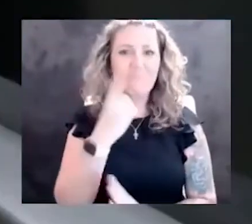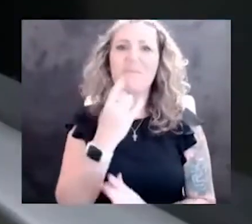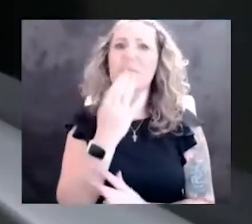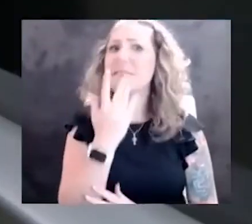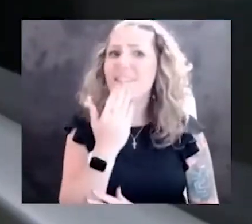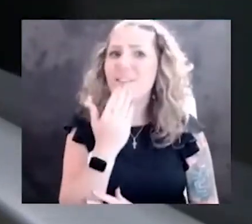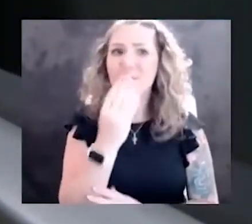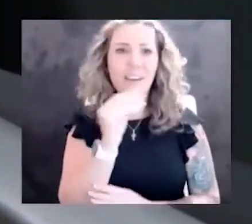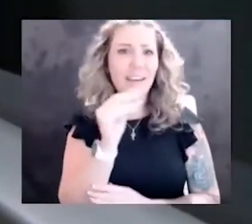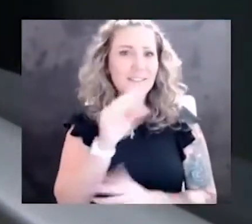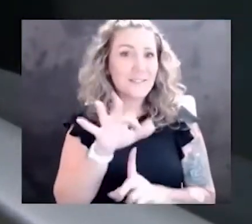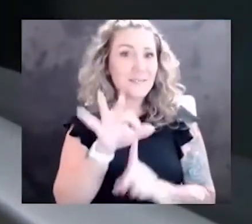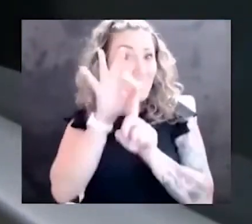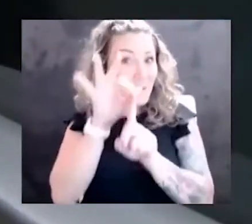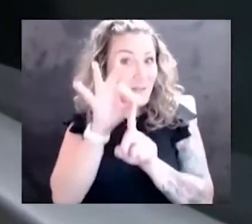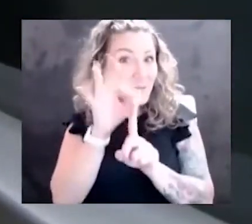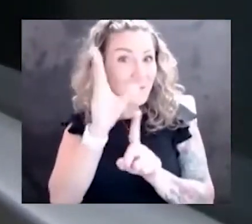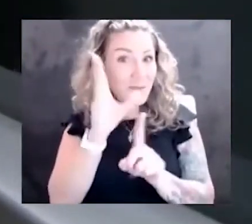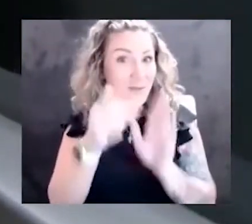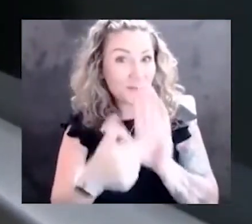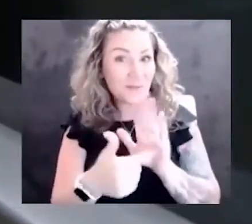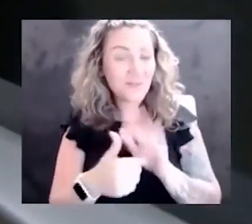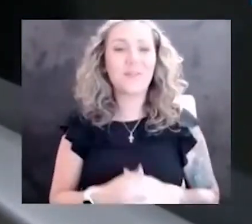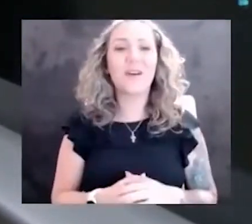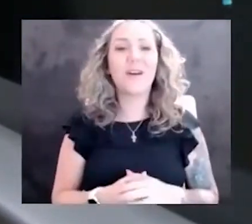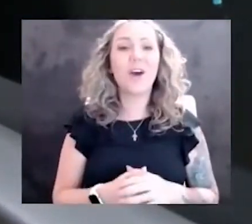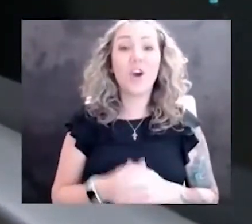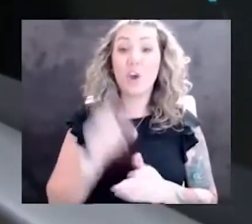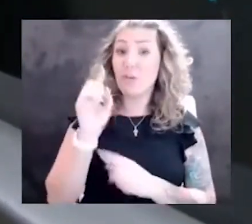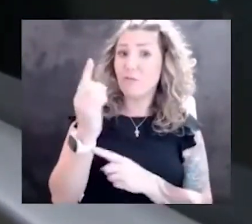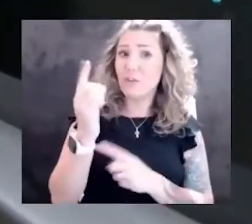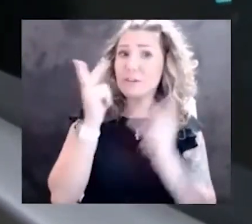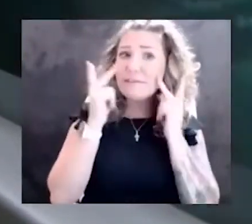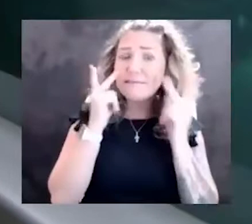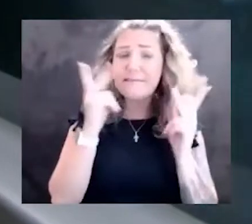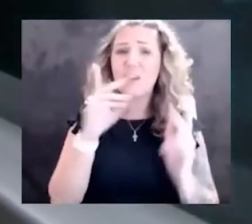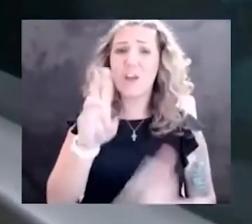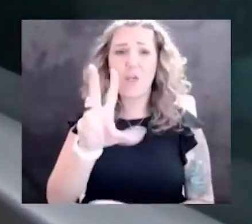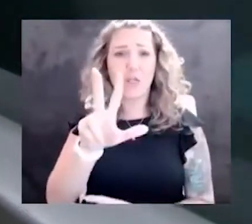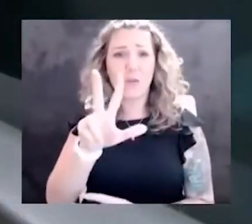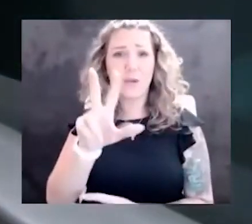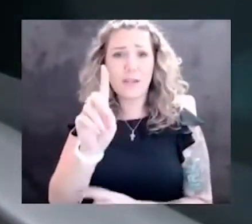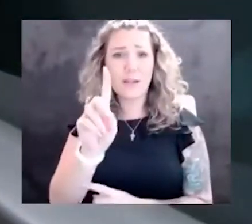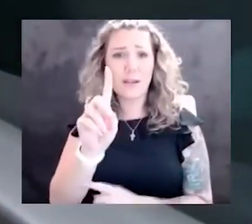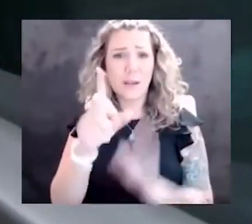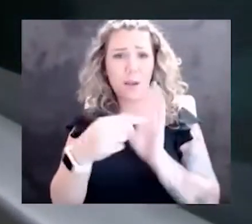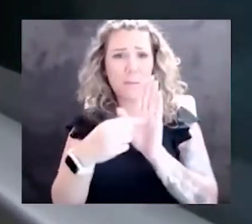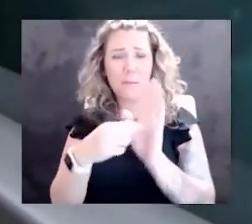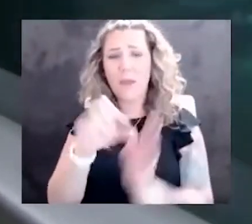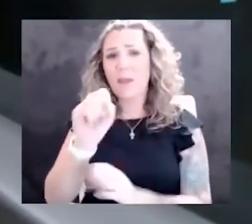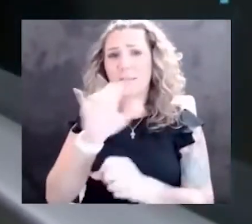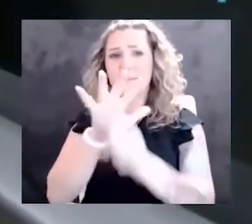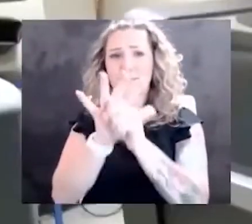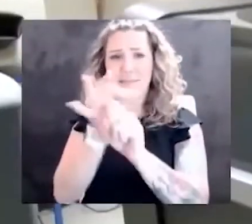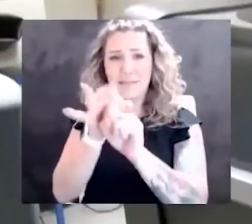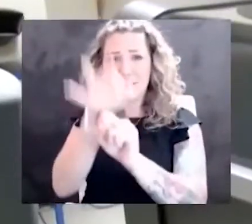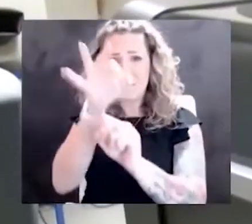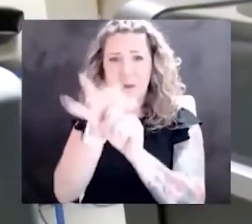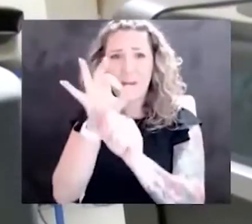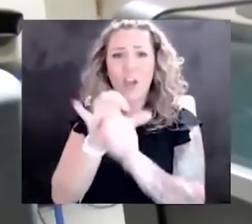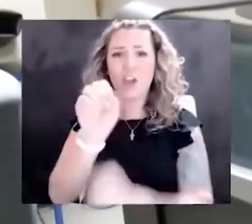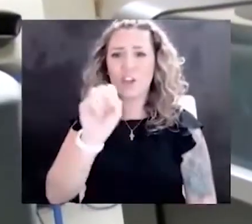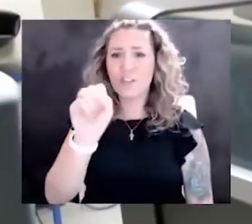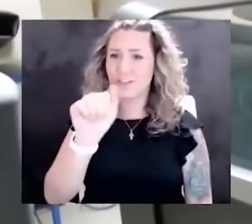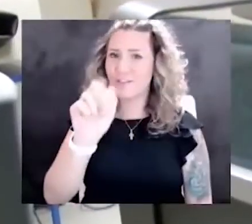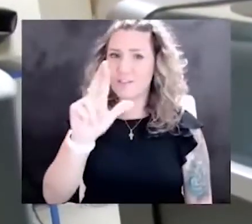special. We wanted you first to see what a 3D model of the spike protein on the SARS-CoV-2 looks like. You know, we